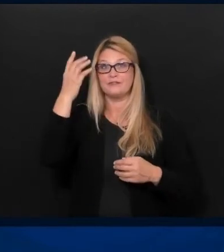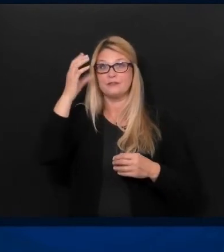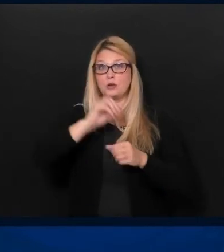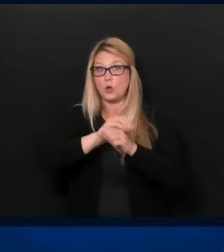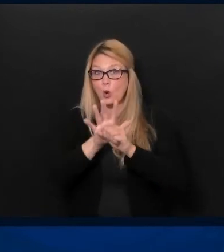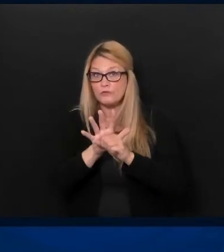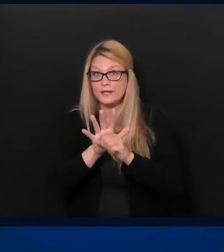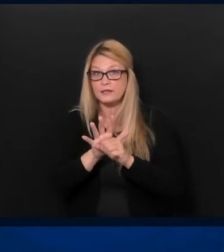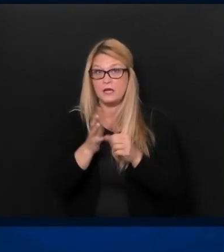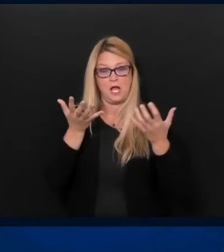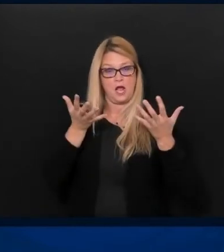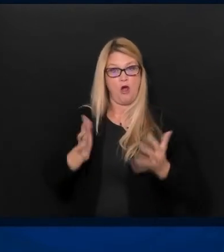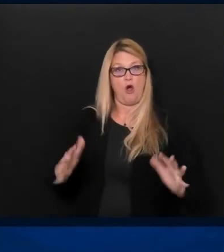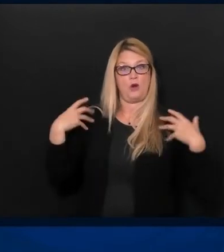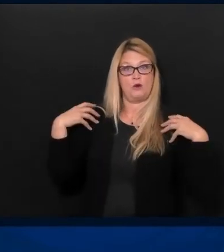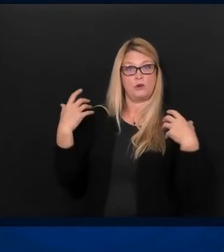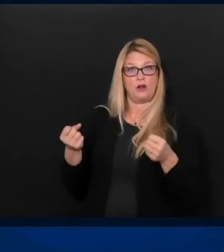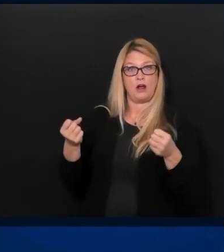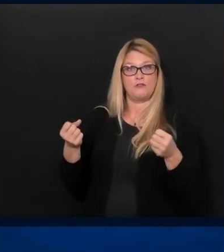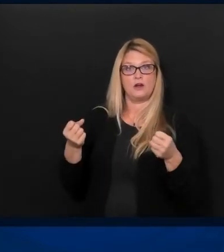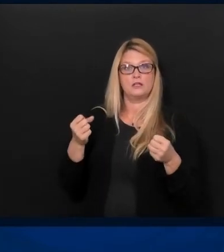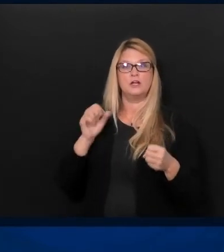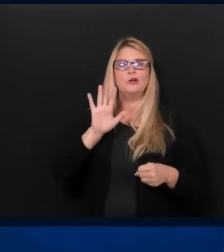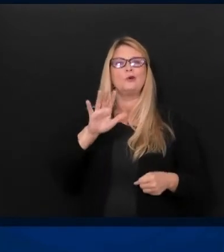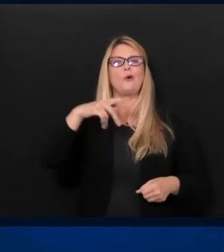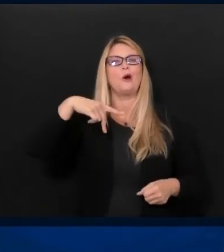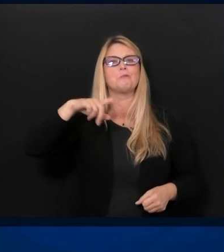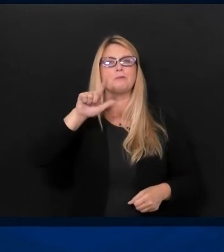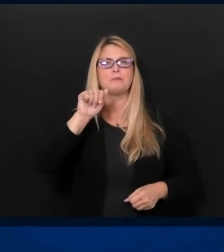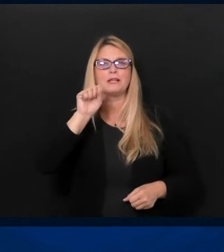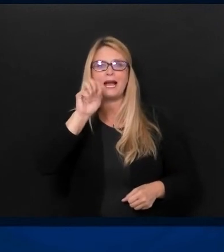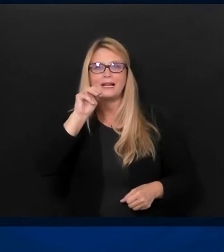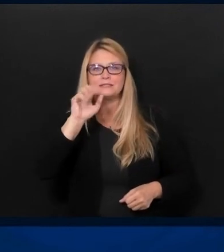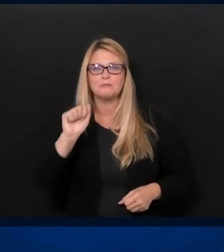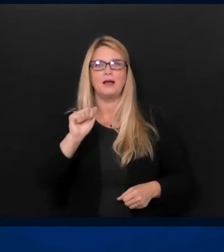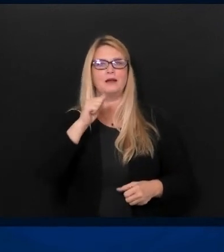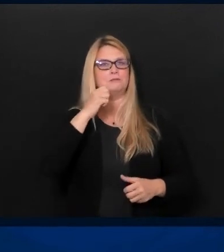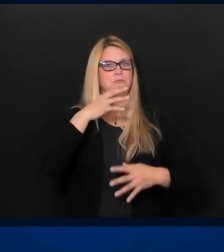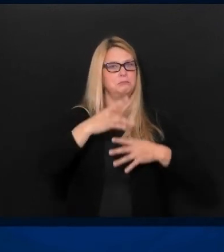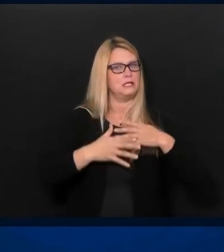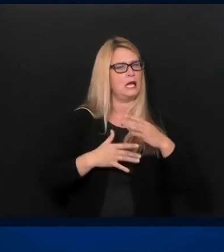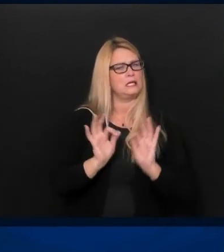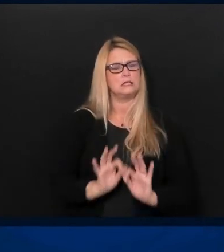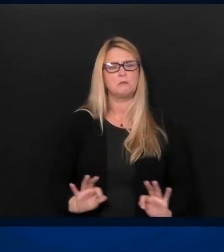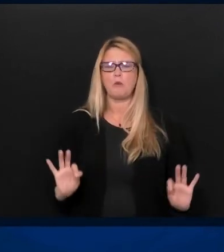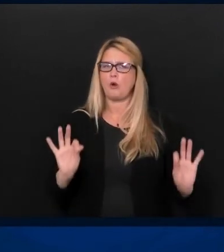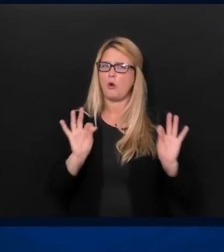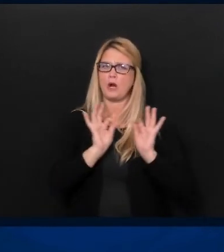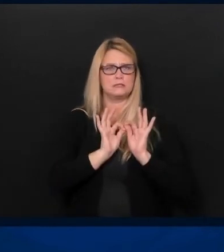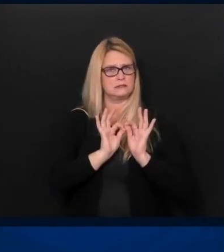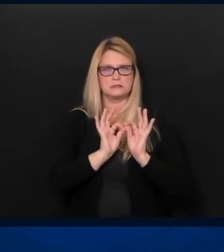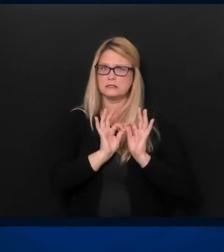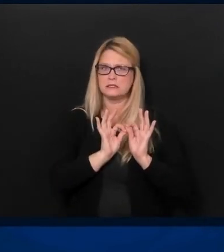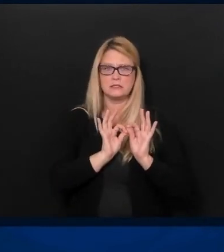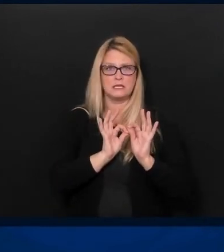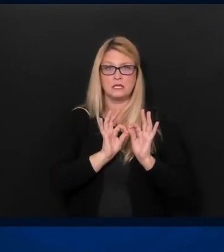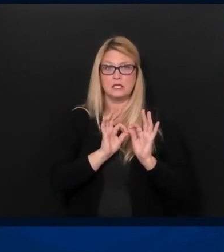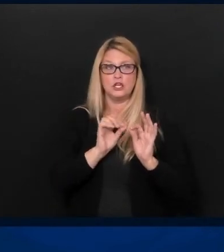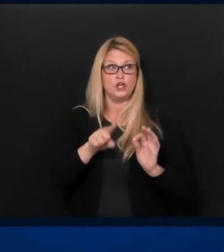recovered. The plasma or whatever, and giving your blood is so important. And, you could